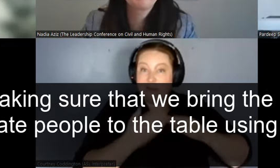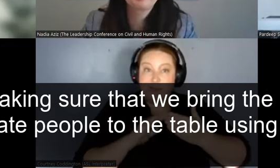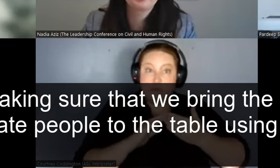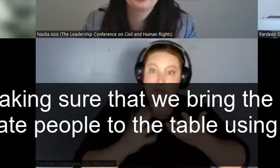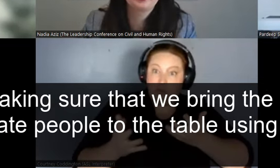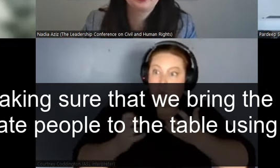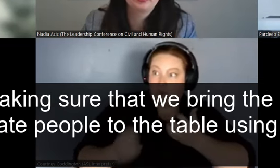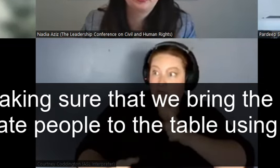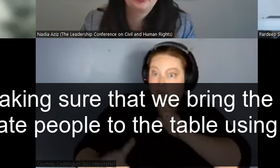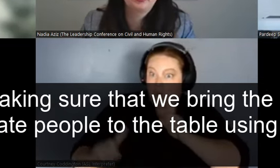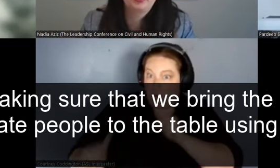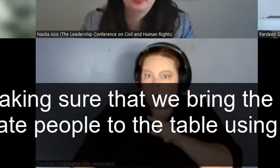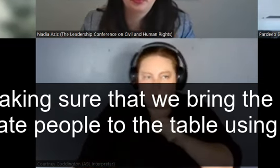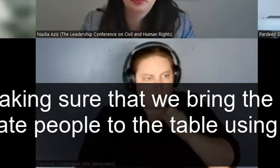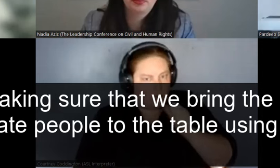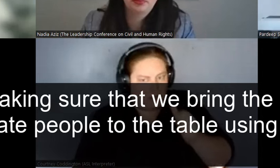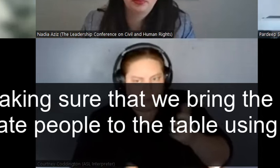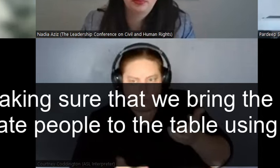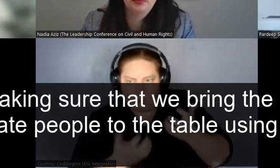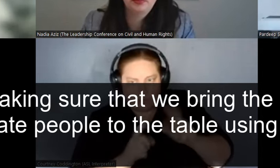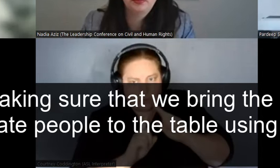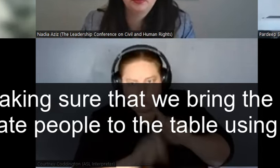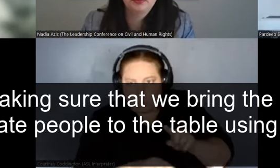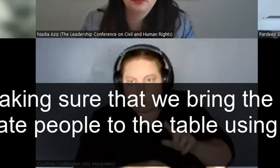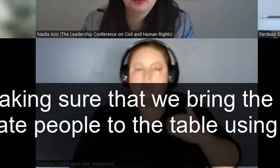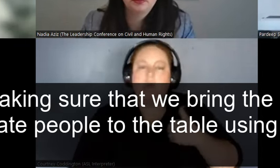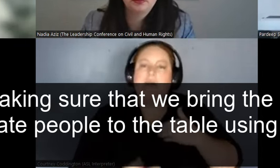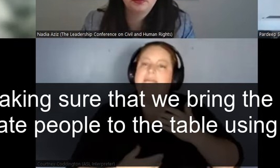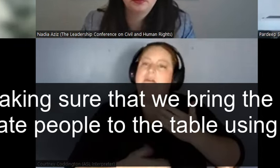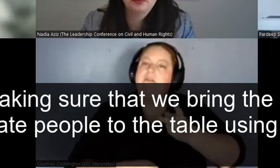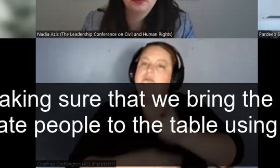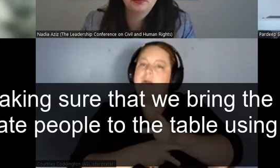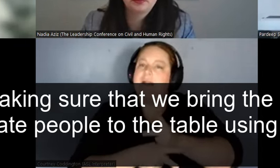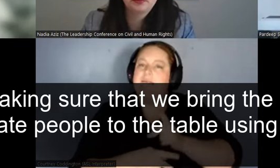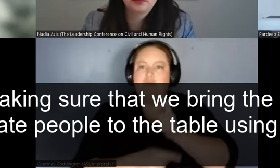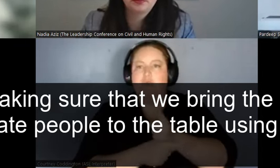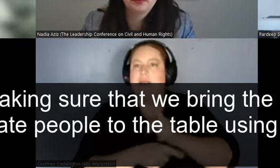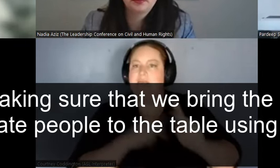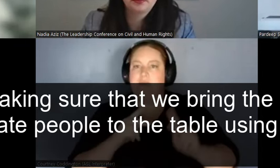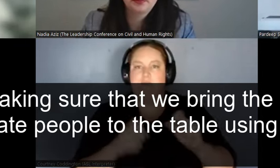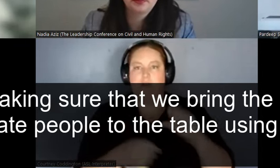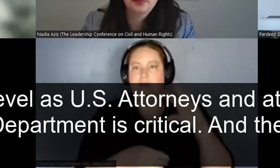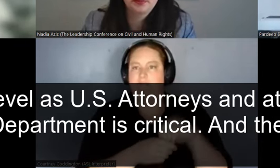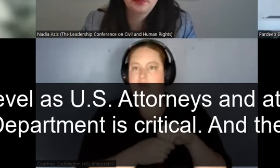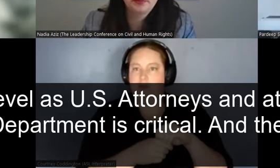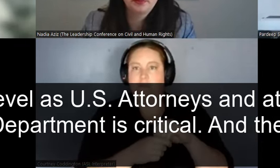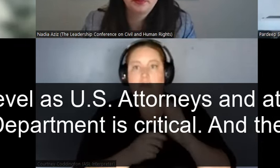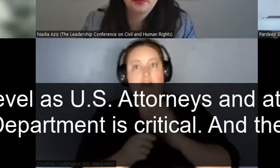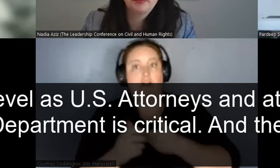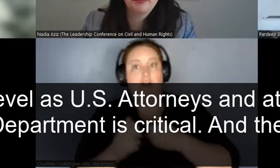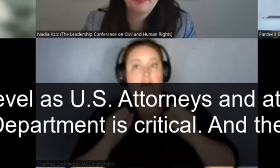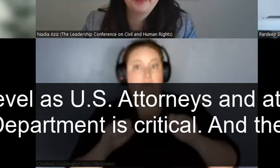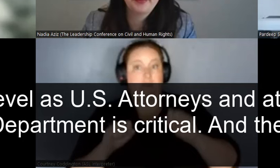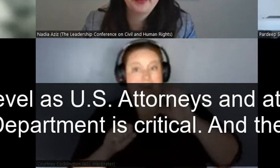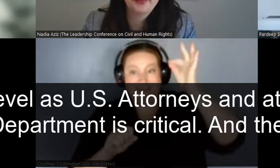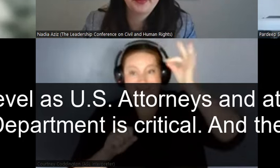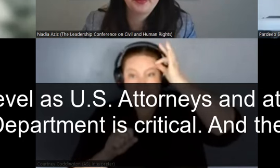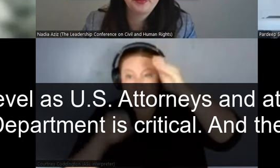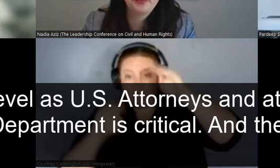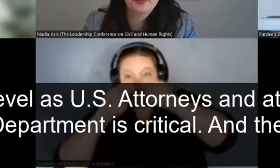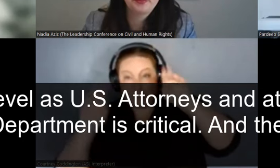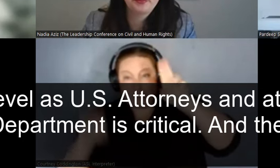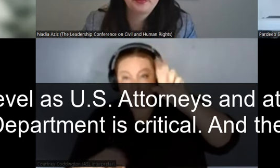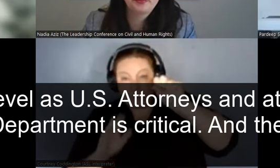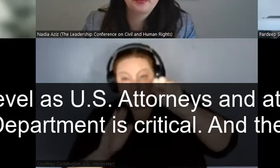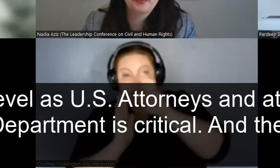think making sure that we bring the appropriate people to the table using our ability at the federal level as U.S. attorneys and at the